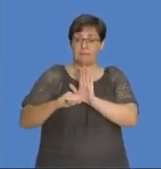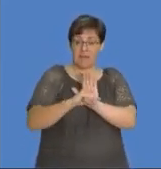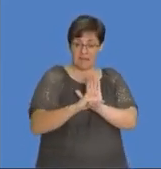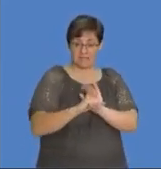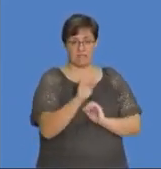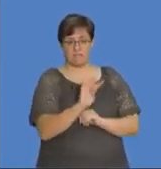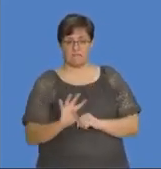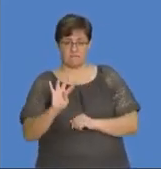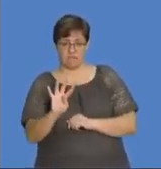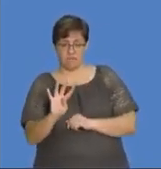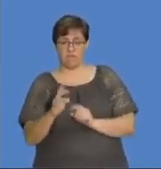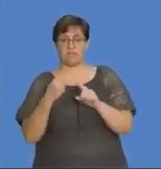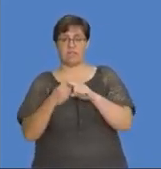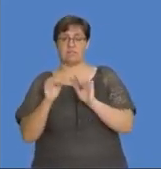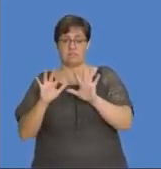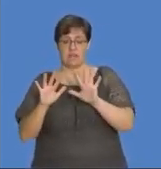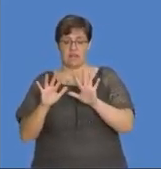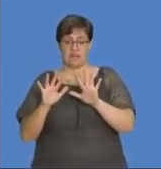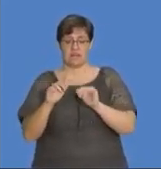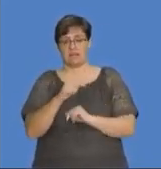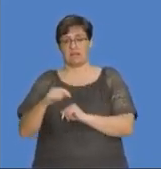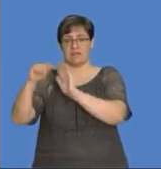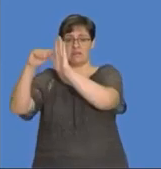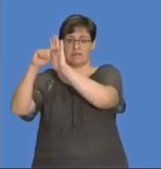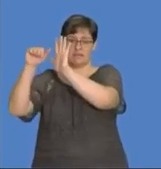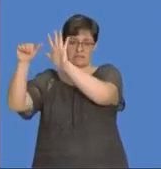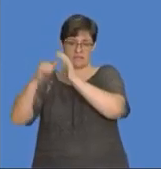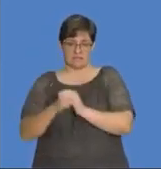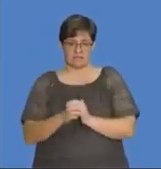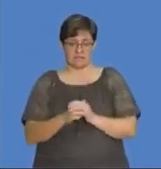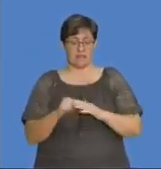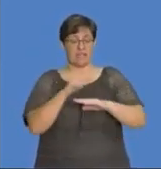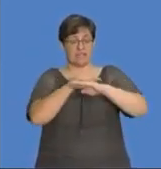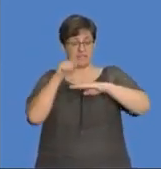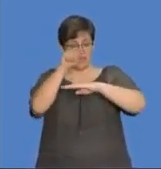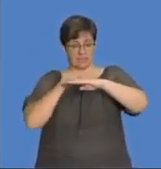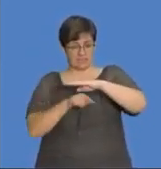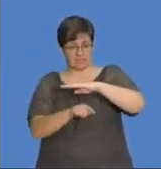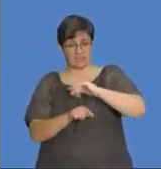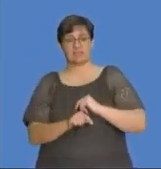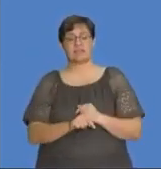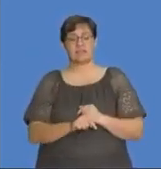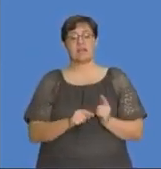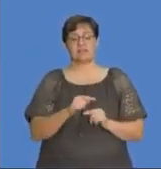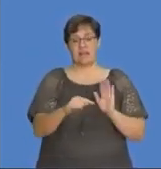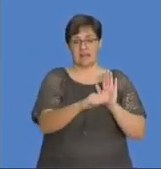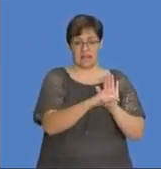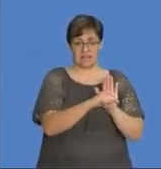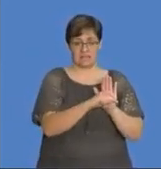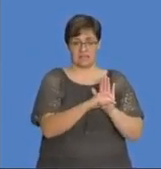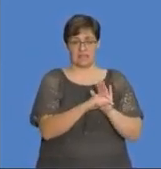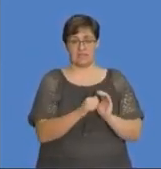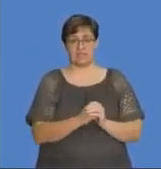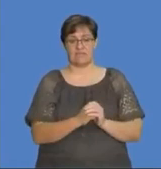minus 4 times 10 exponent -6. We divide that by the elementary charge, which